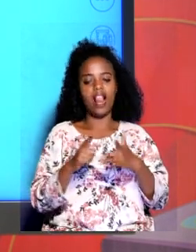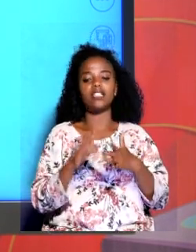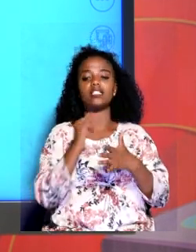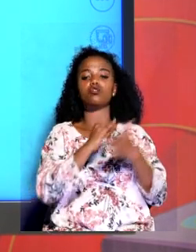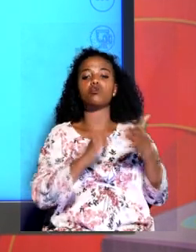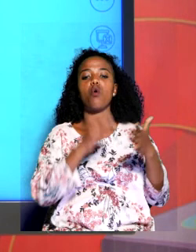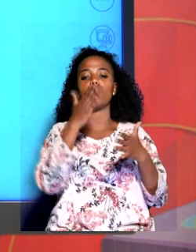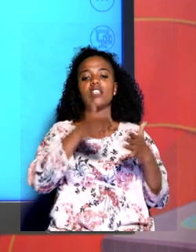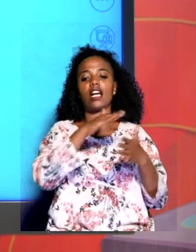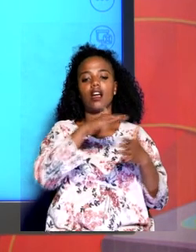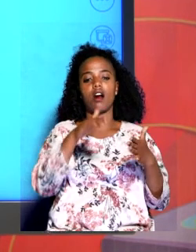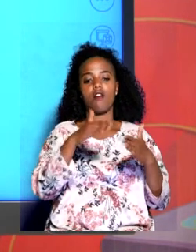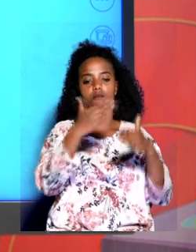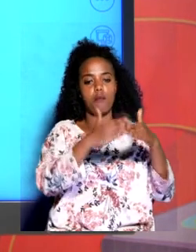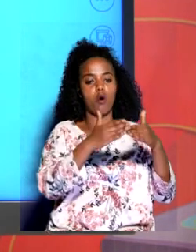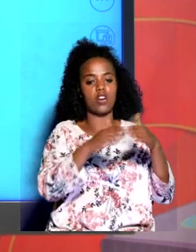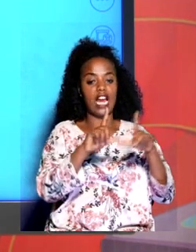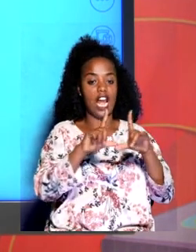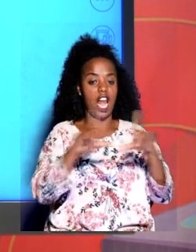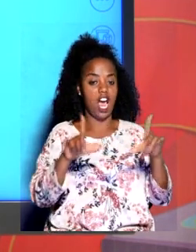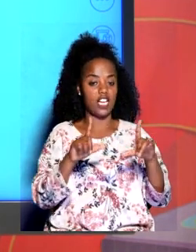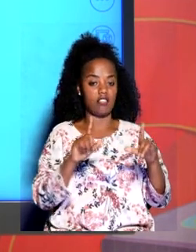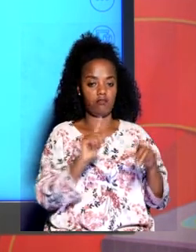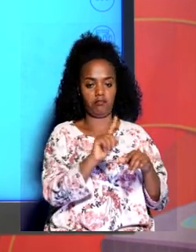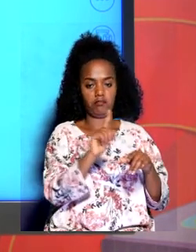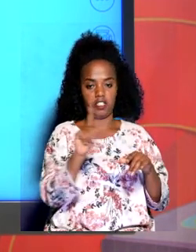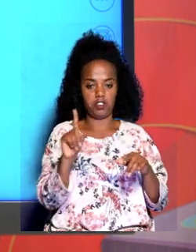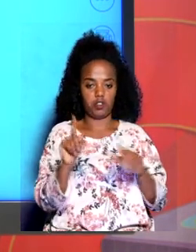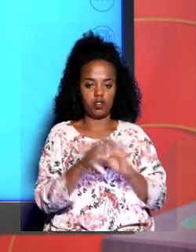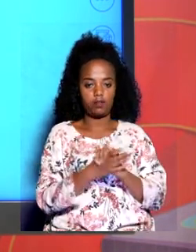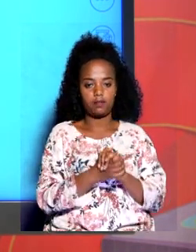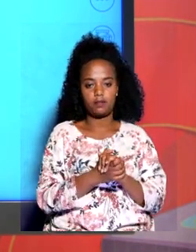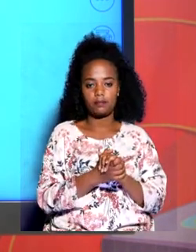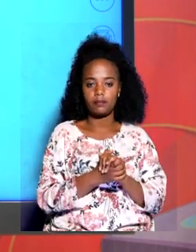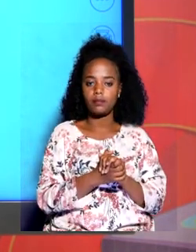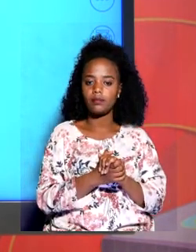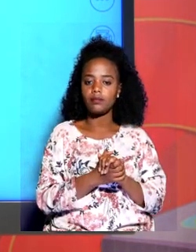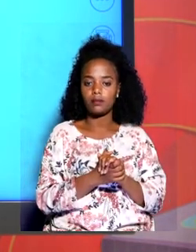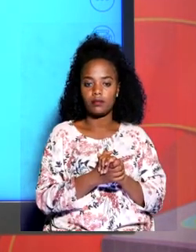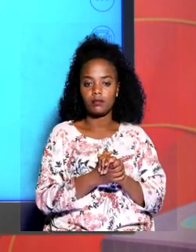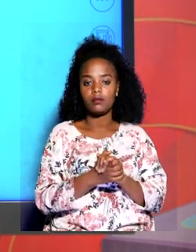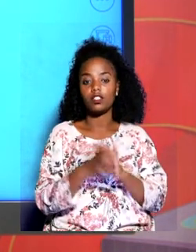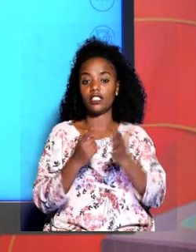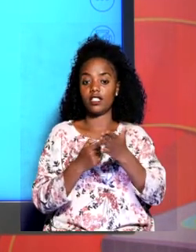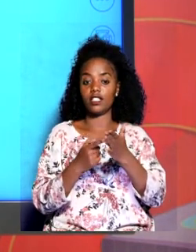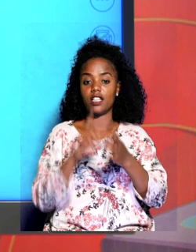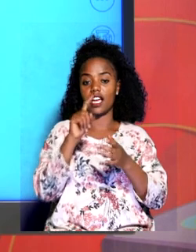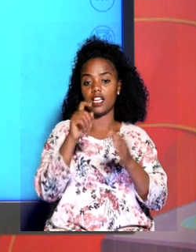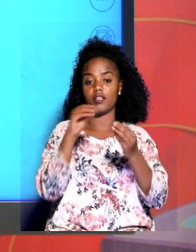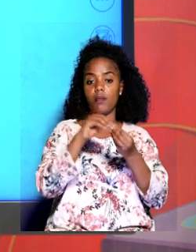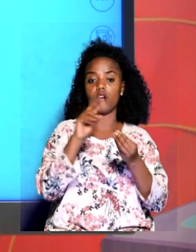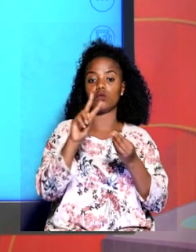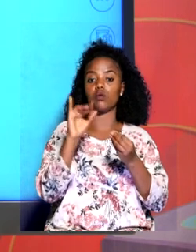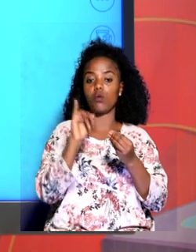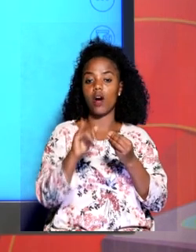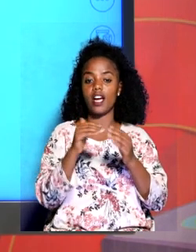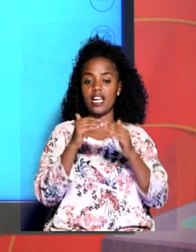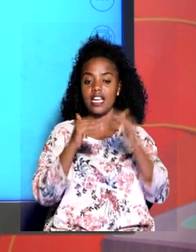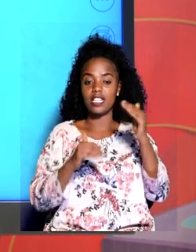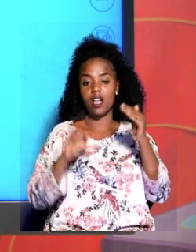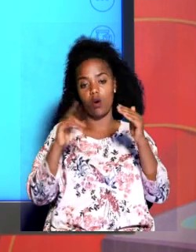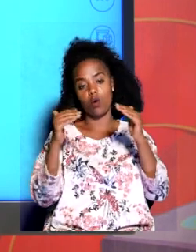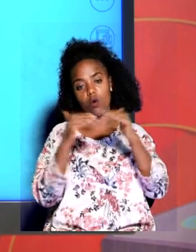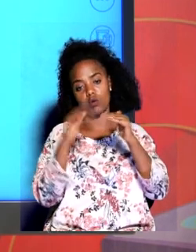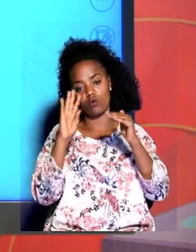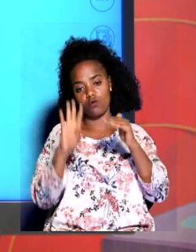graph or the boundary line of each end. Let's find the solution region. For this part, x plus 2y less than or equal to